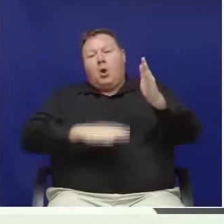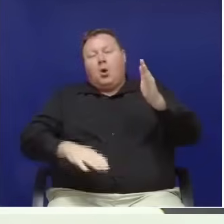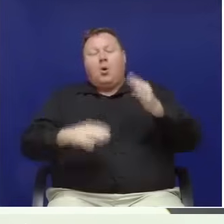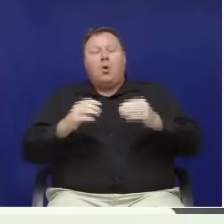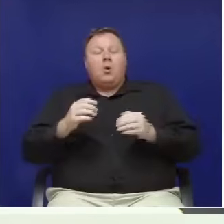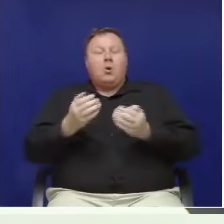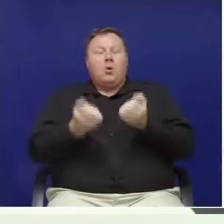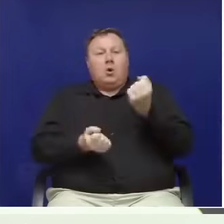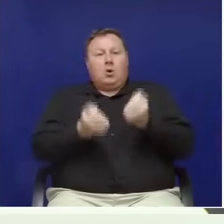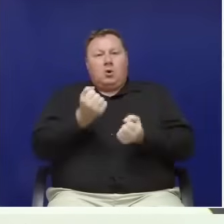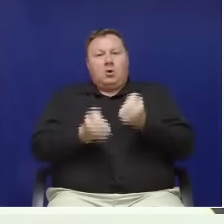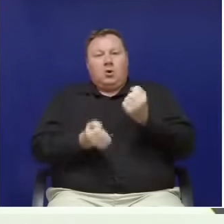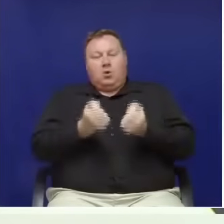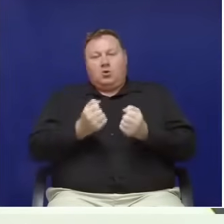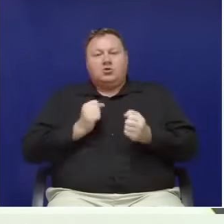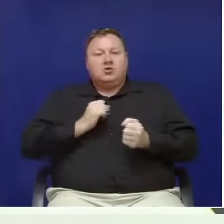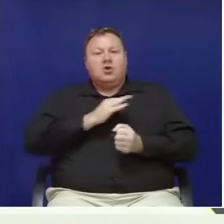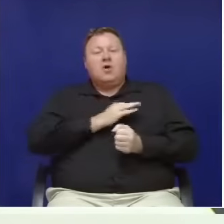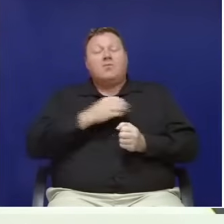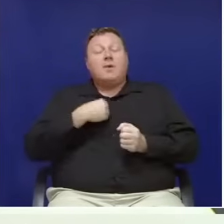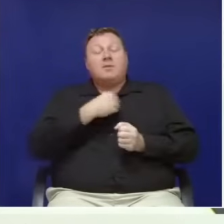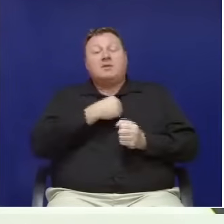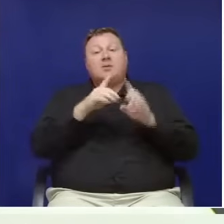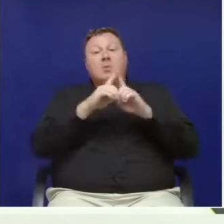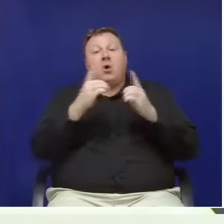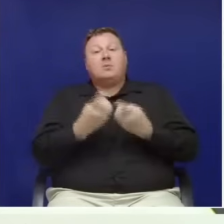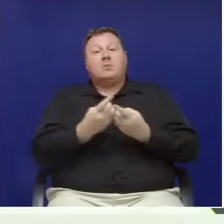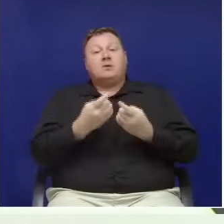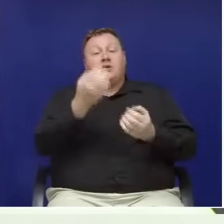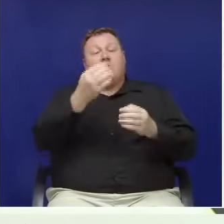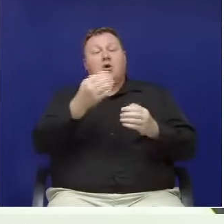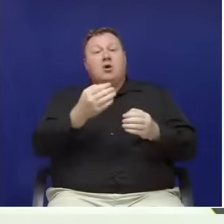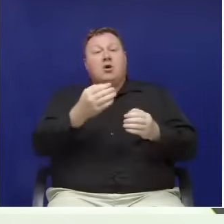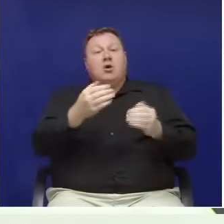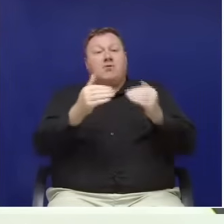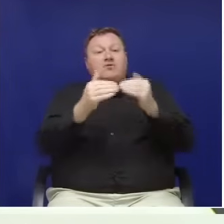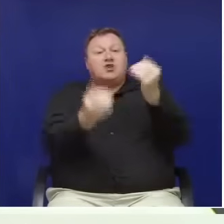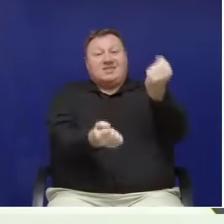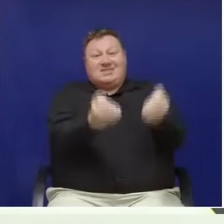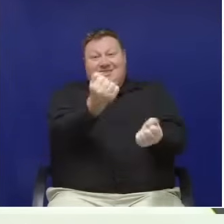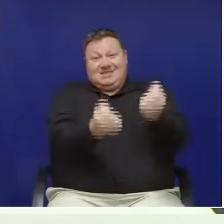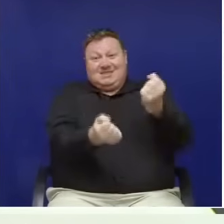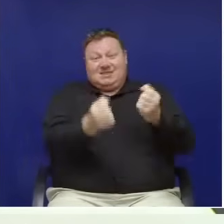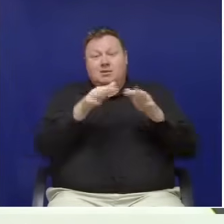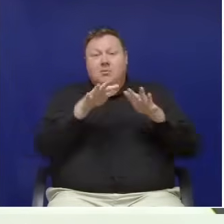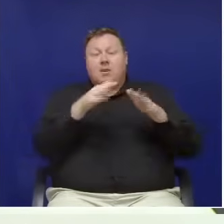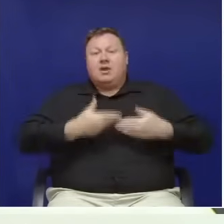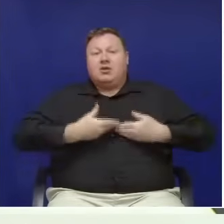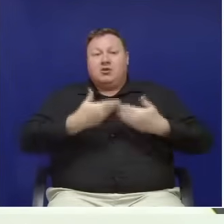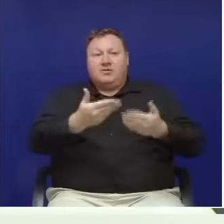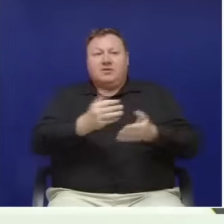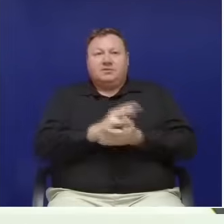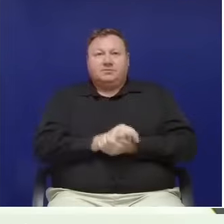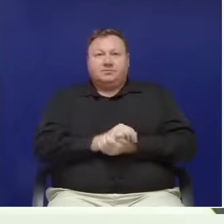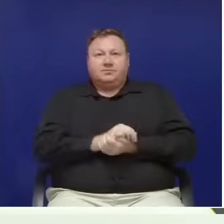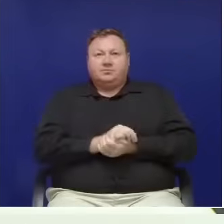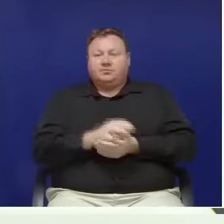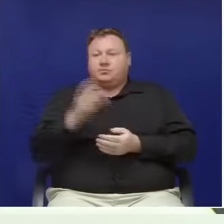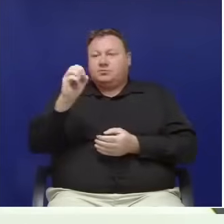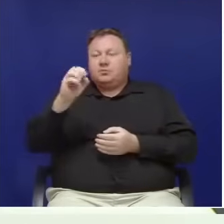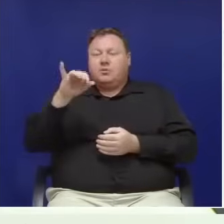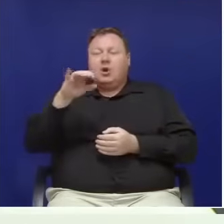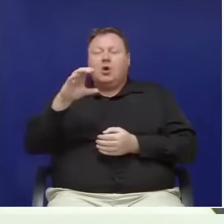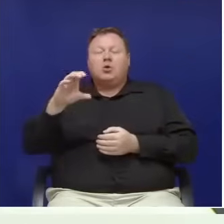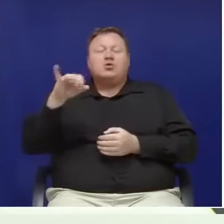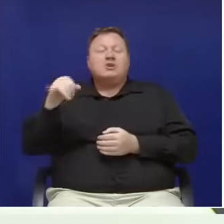members of the Department of Justice. So they are public servants. Officials in OCJ are